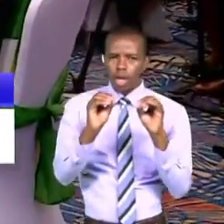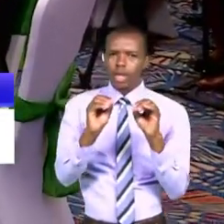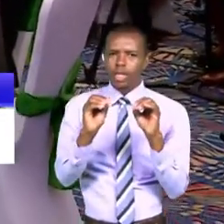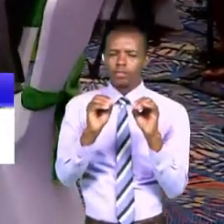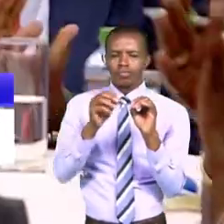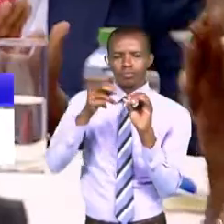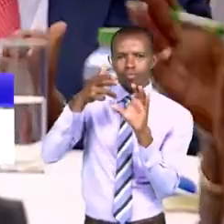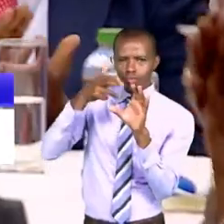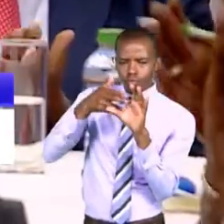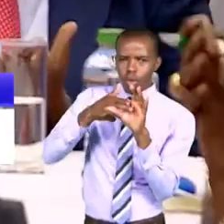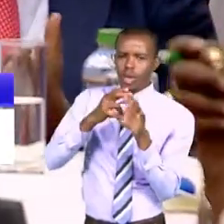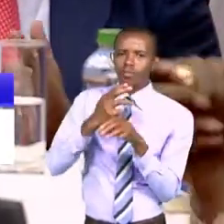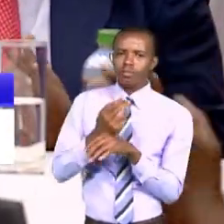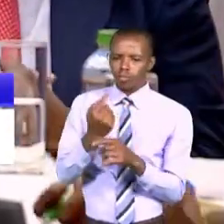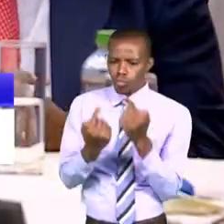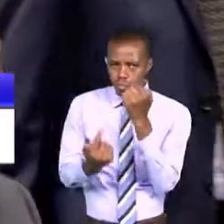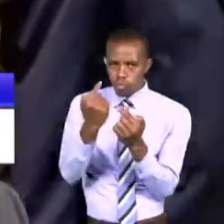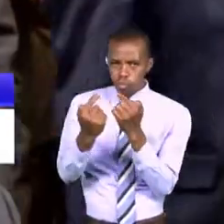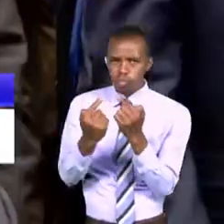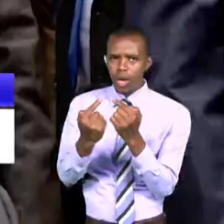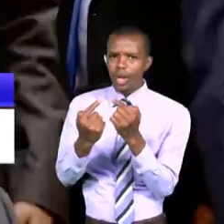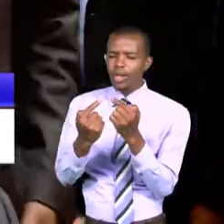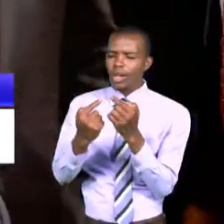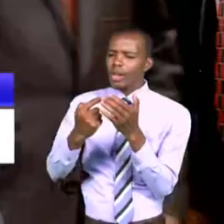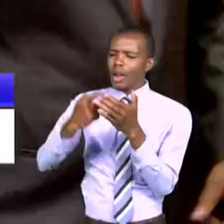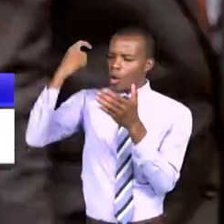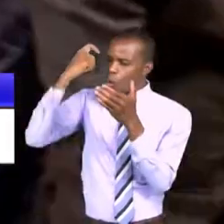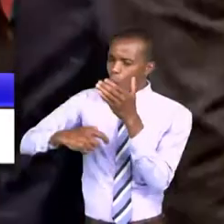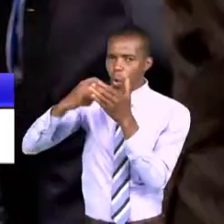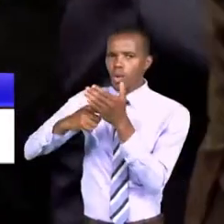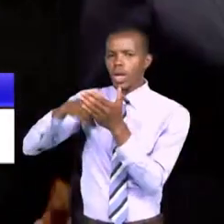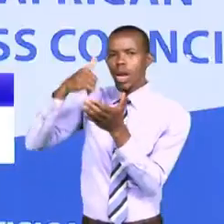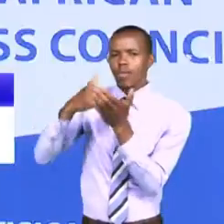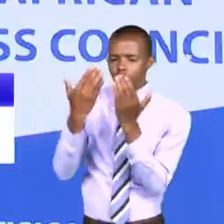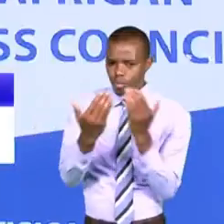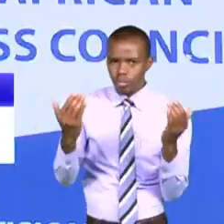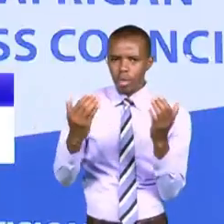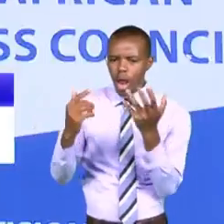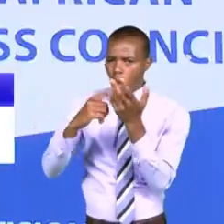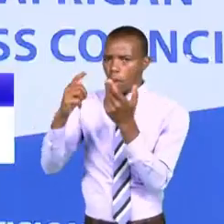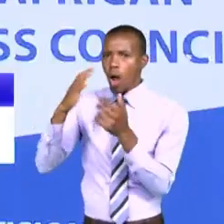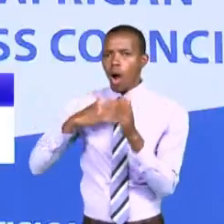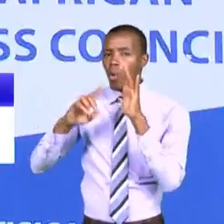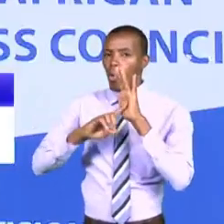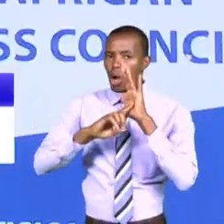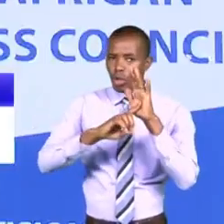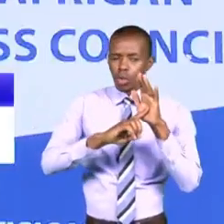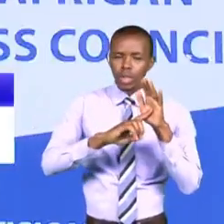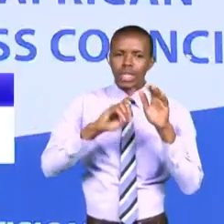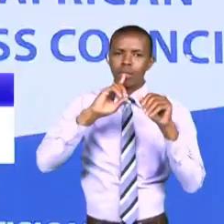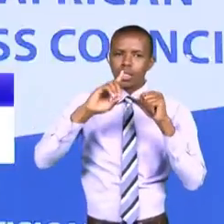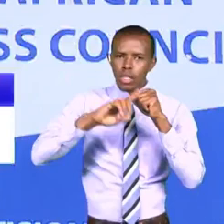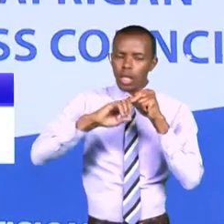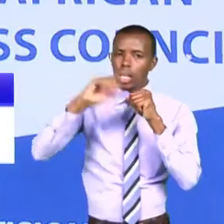oil products, and unfavorable excise duties imposed on products. Now, statistics indicate that there are 600